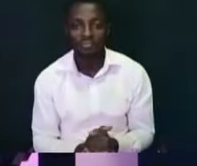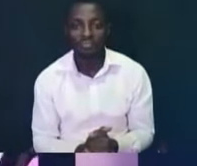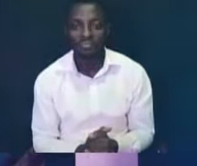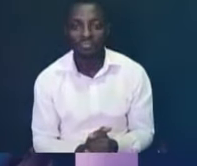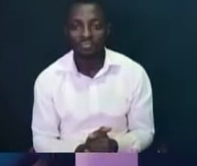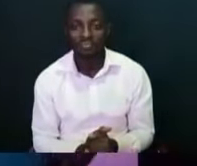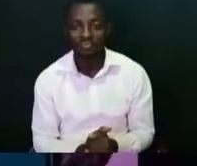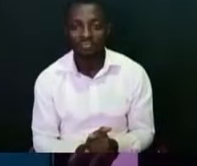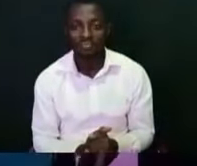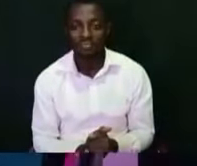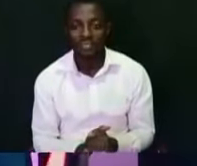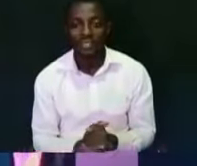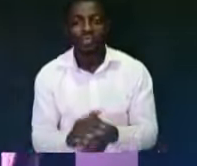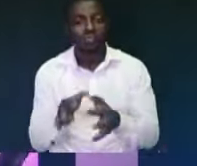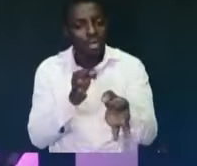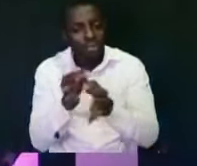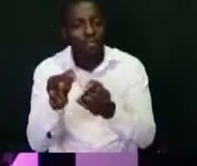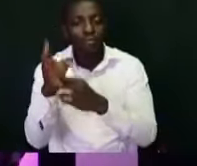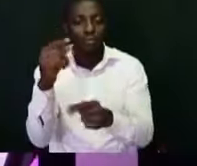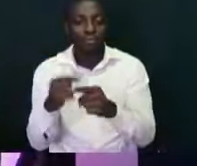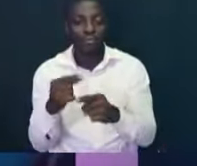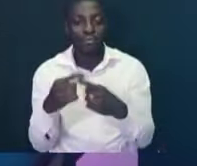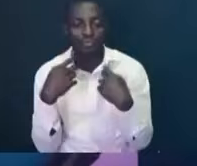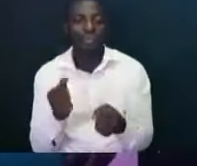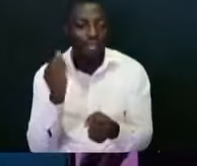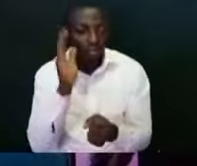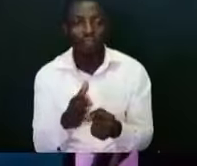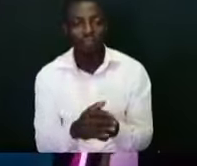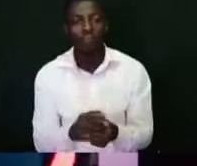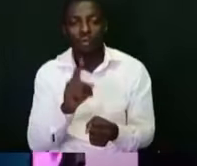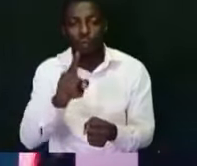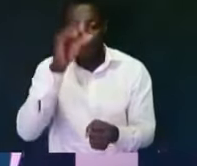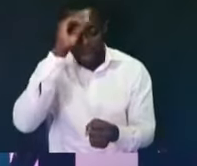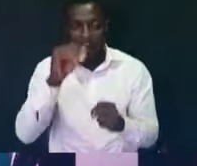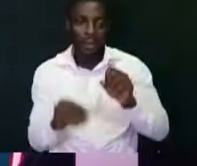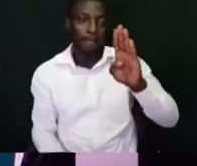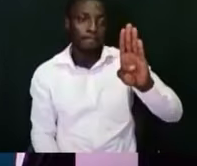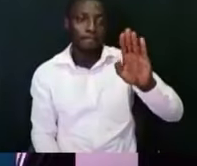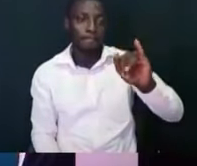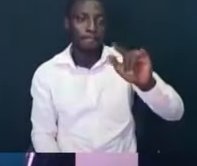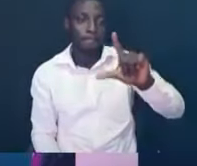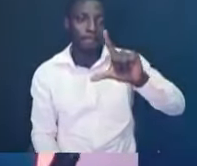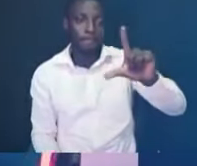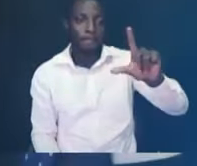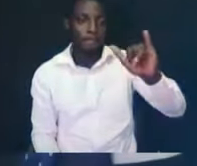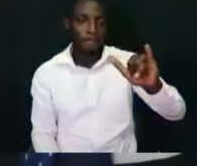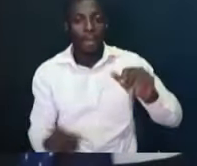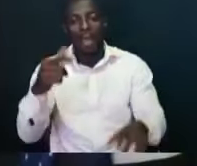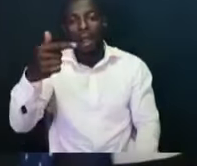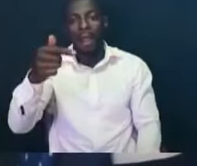Truth the word of Truth Billy Graham said this bil and I want to